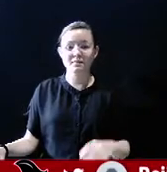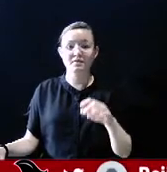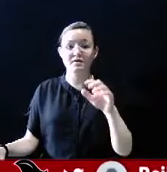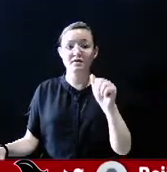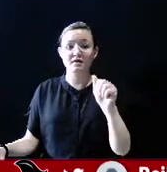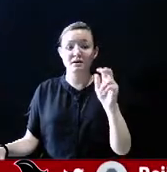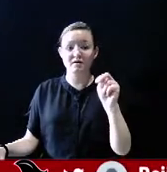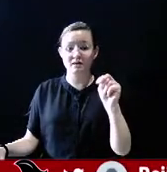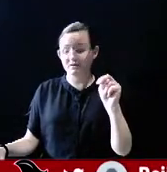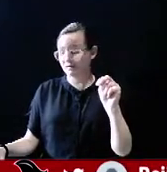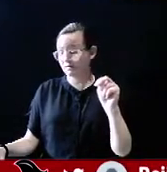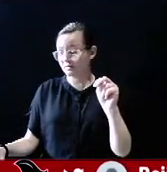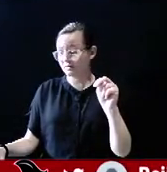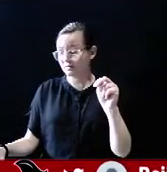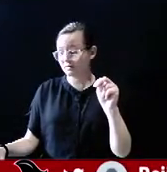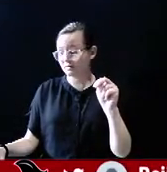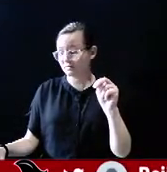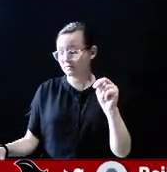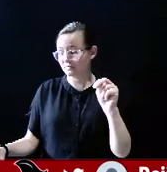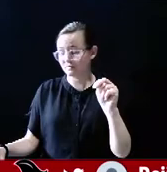An Thuy Nguyen.